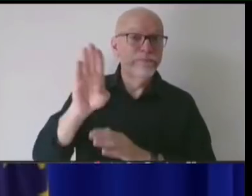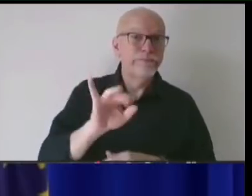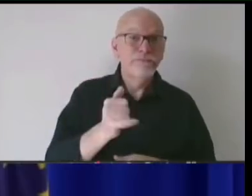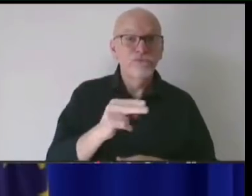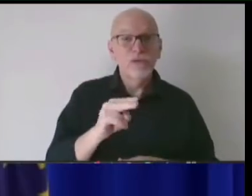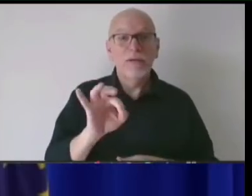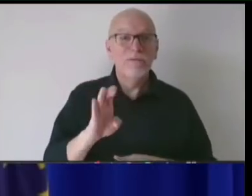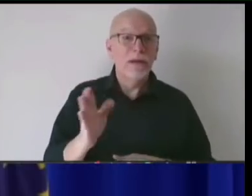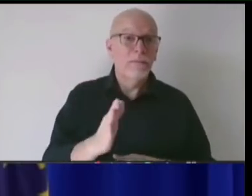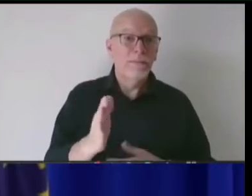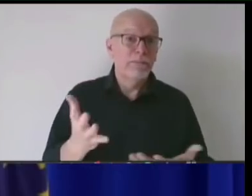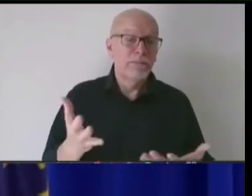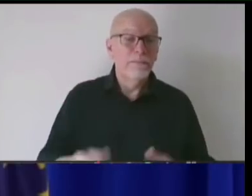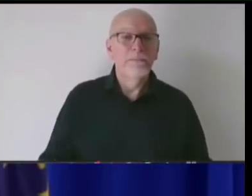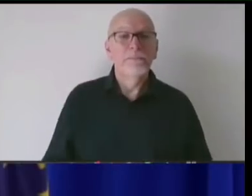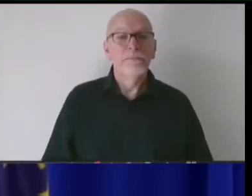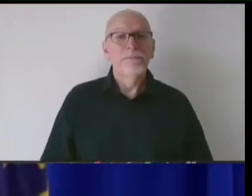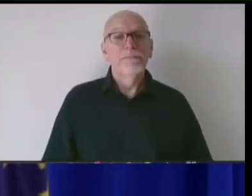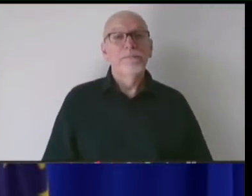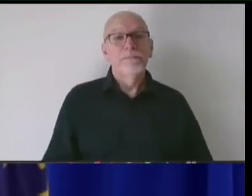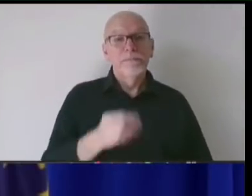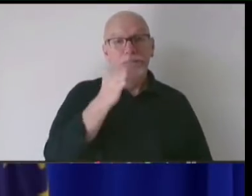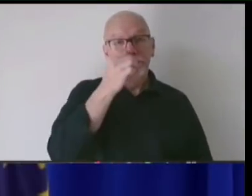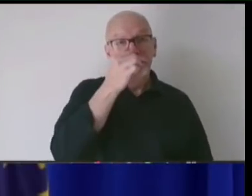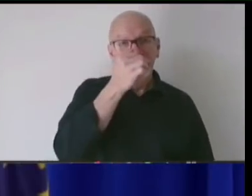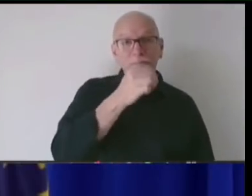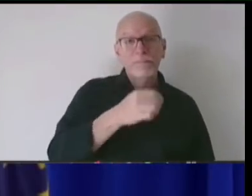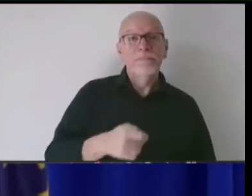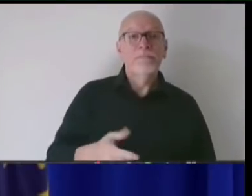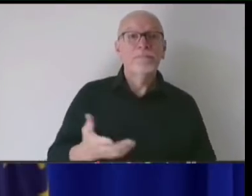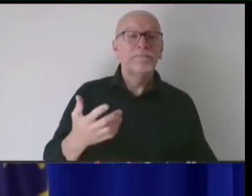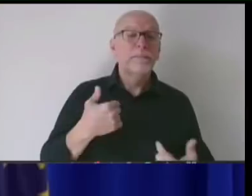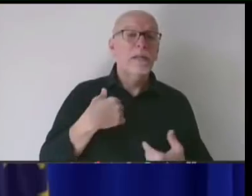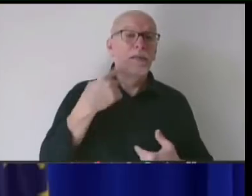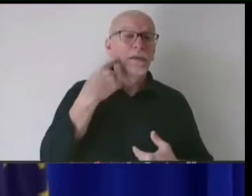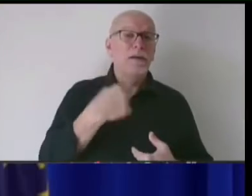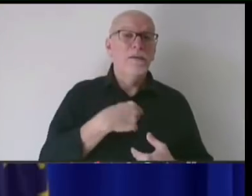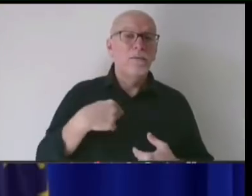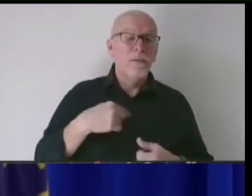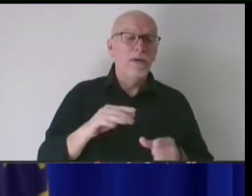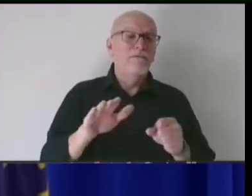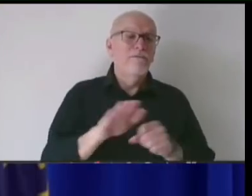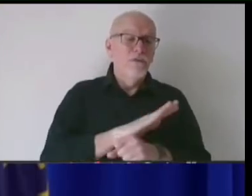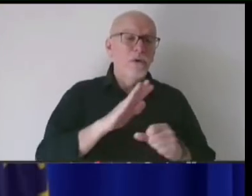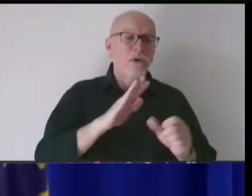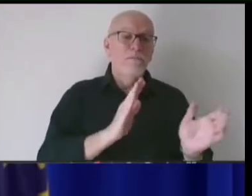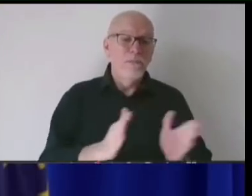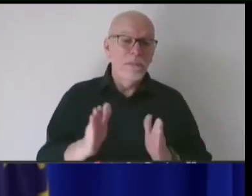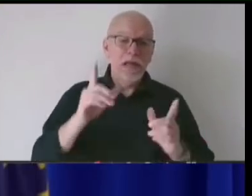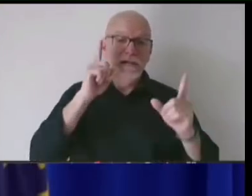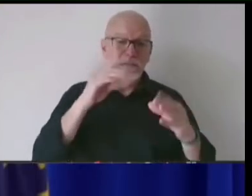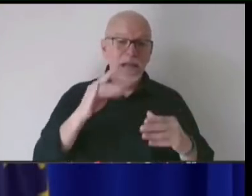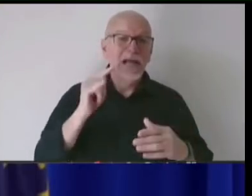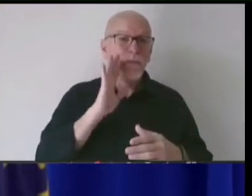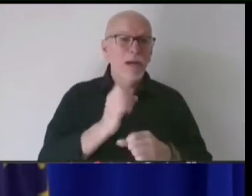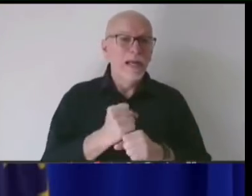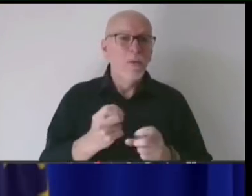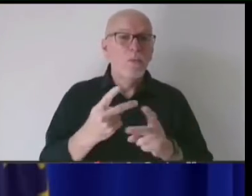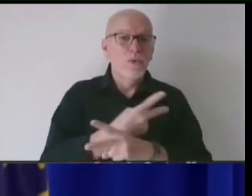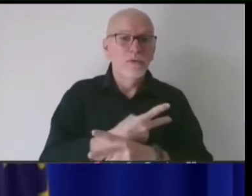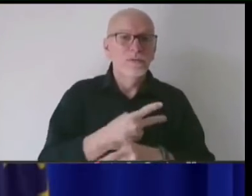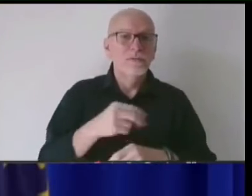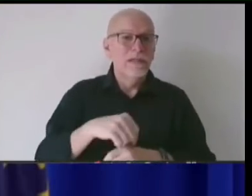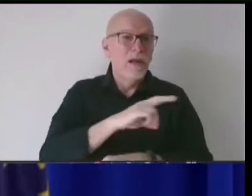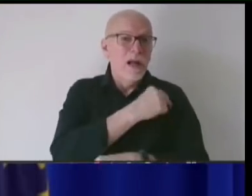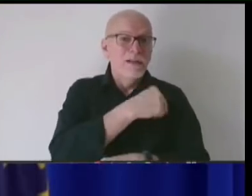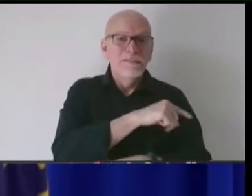time. Lindsay, do you? I think we are fully expecting and preparing that things are going to get much worse with our hospitalizations here